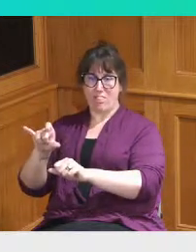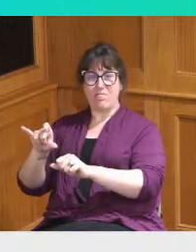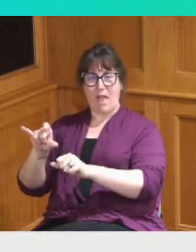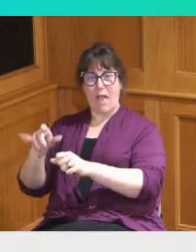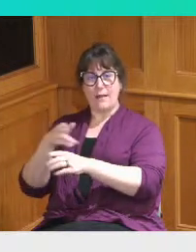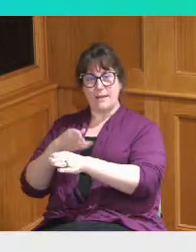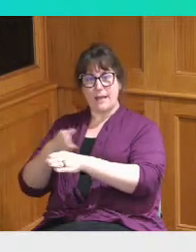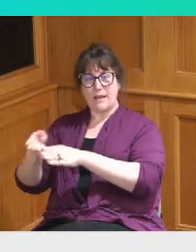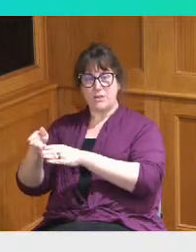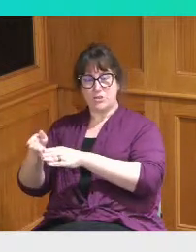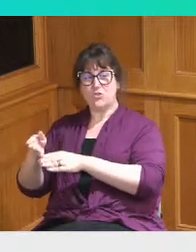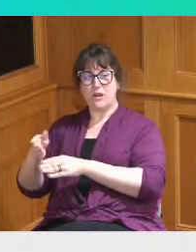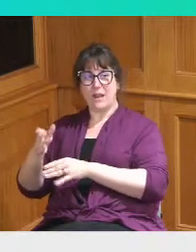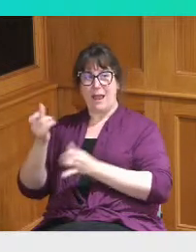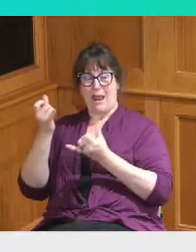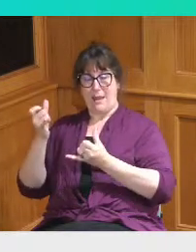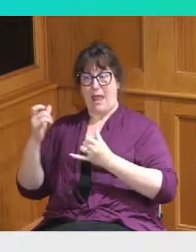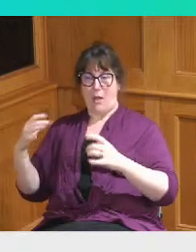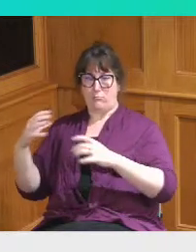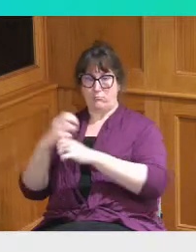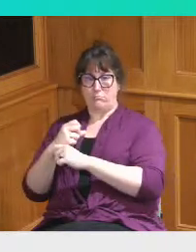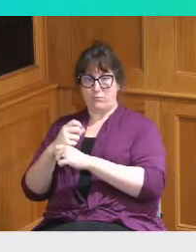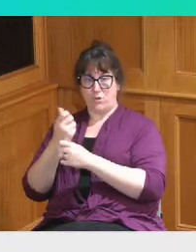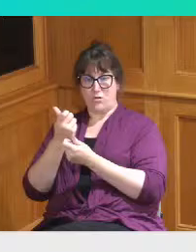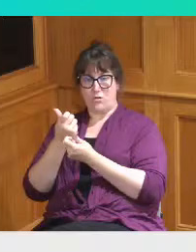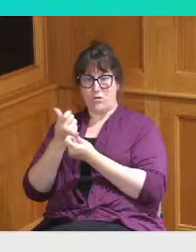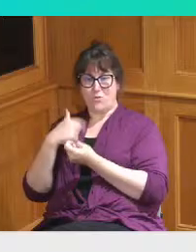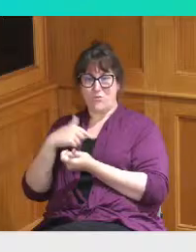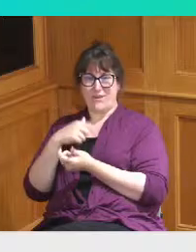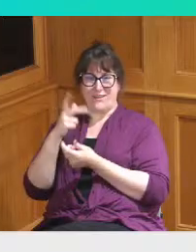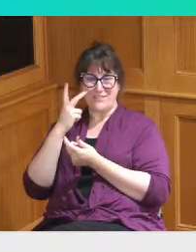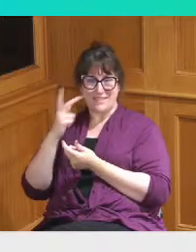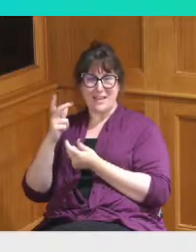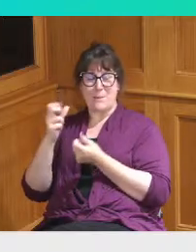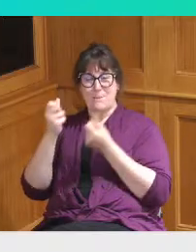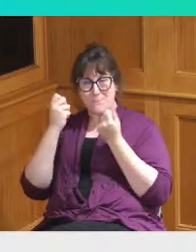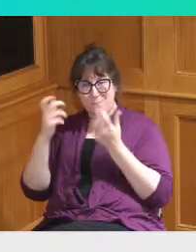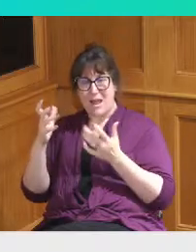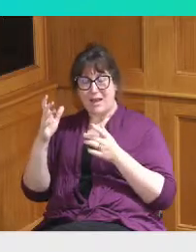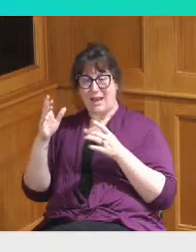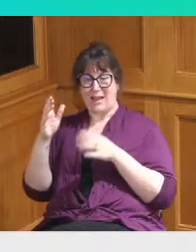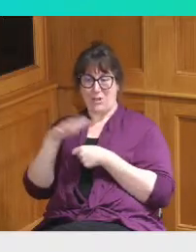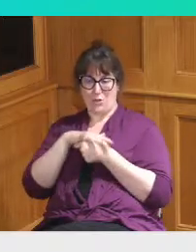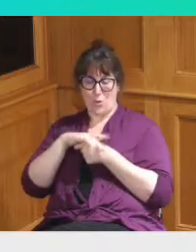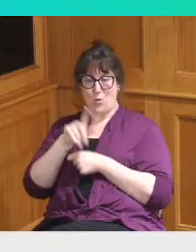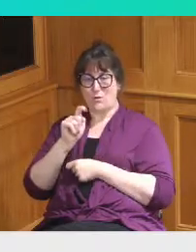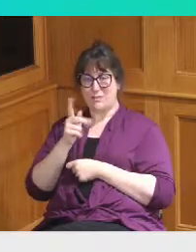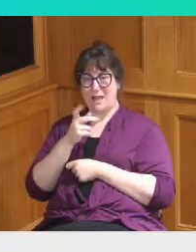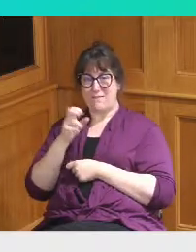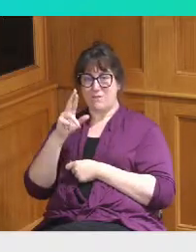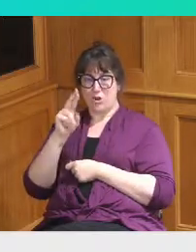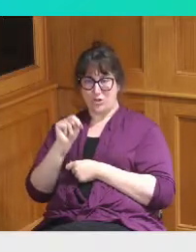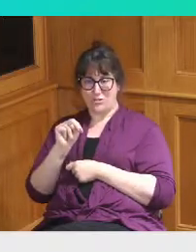consolidation in the industry going on now. I think we've all seen news about a number of local tap rooms closing over the last year or so.